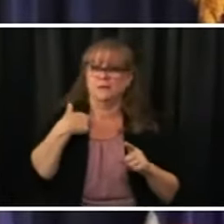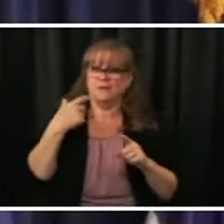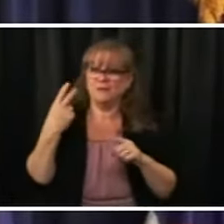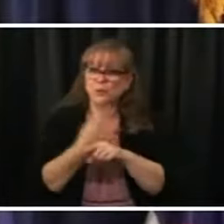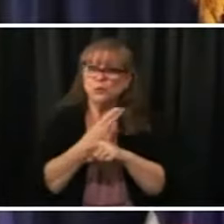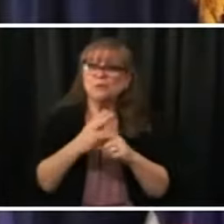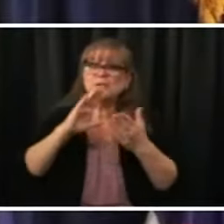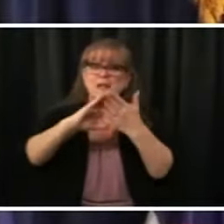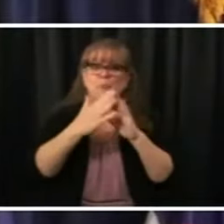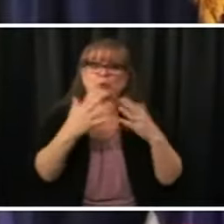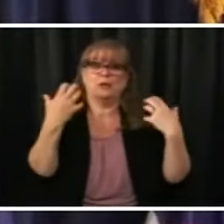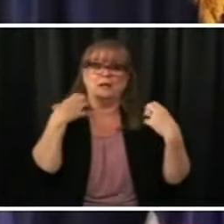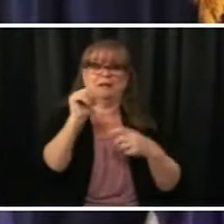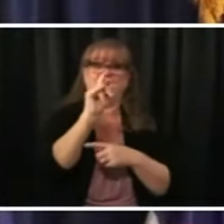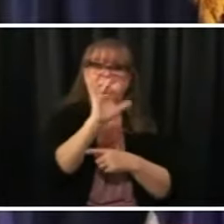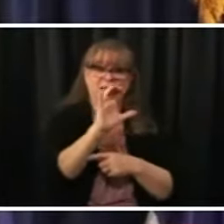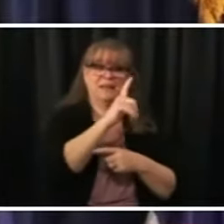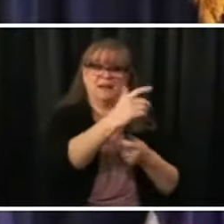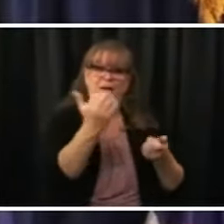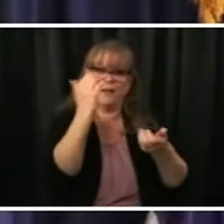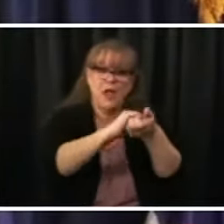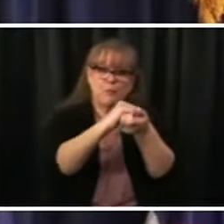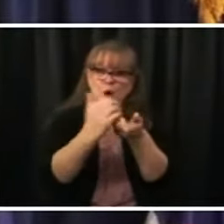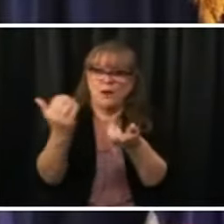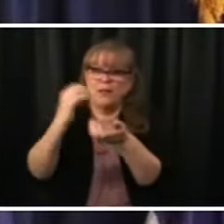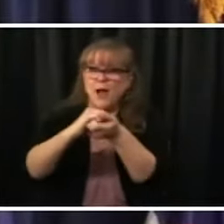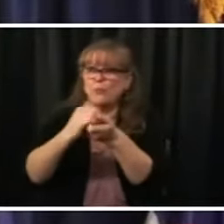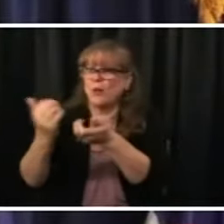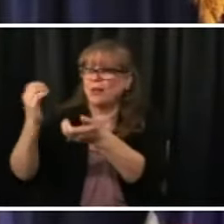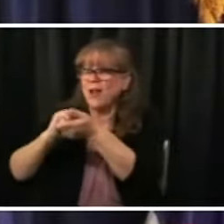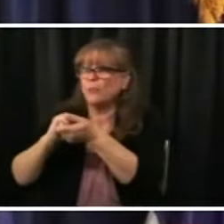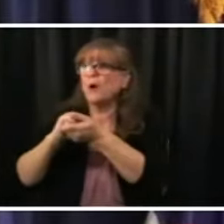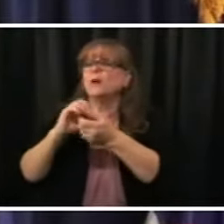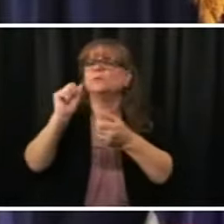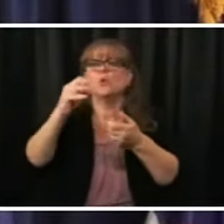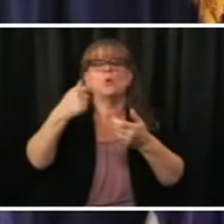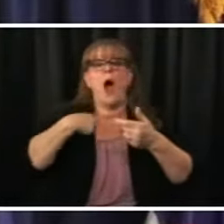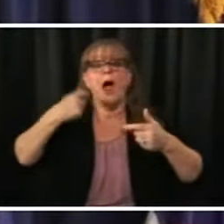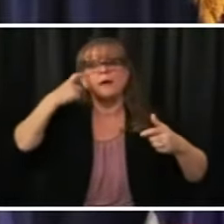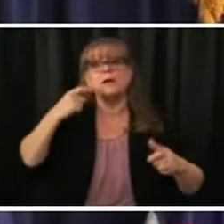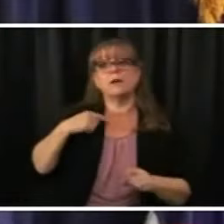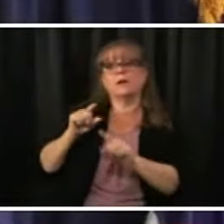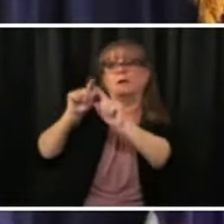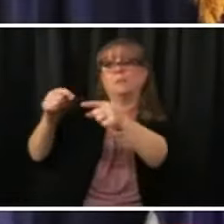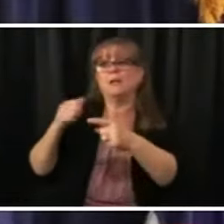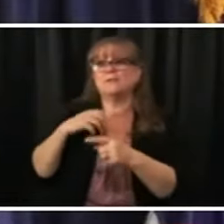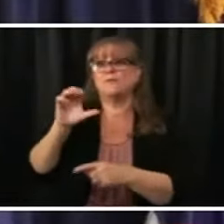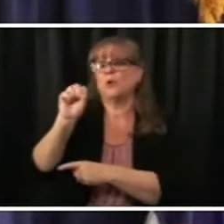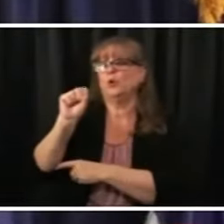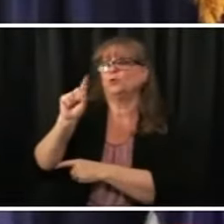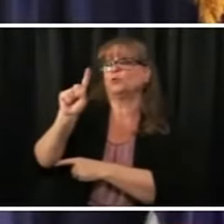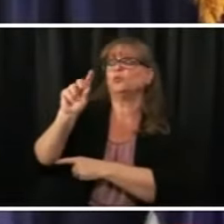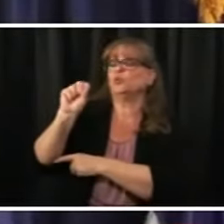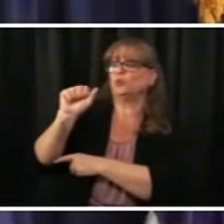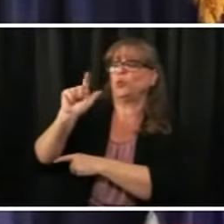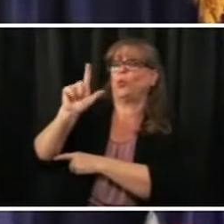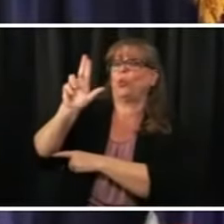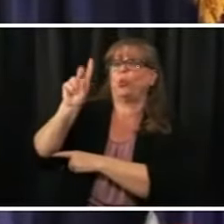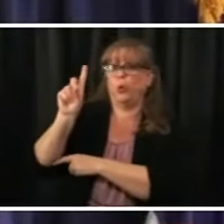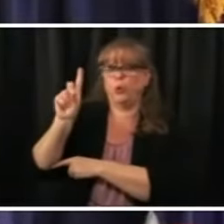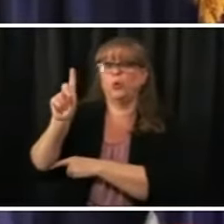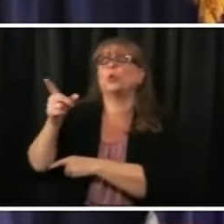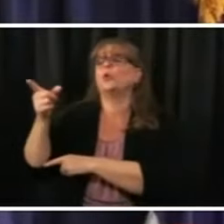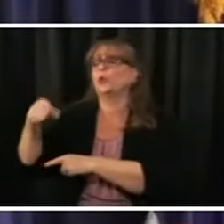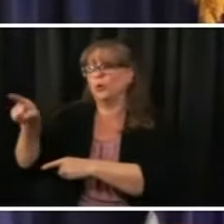our distribution partners. They're great. I went to one at Salud. In fact, that's where I got the shot myself, at a community health clinic. Got vaccinated there. But we've worked with